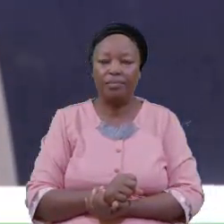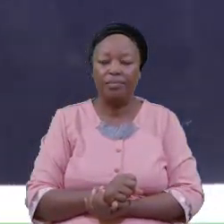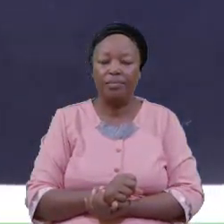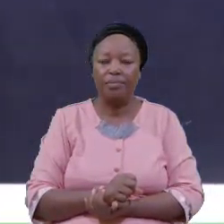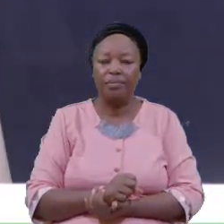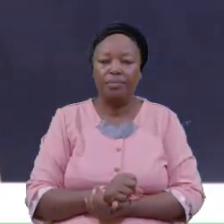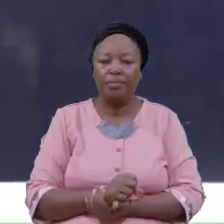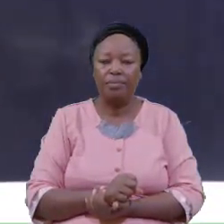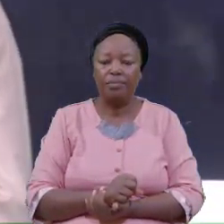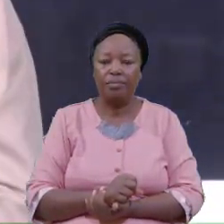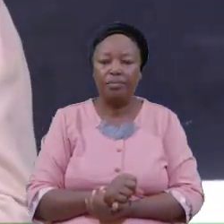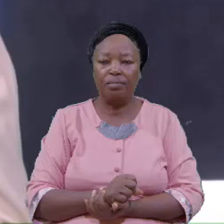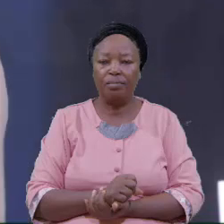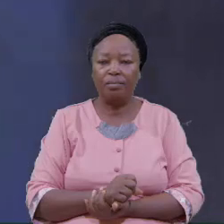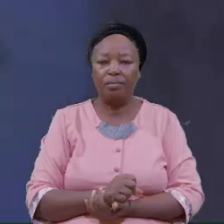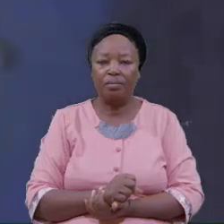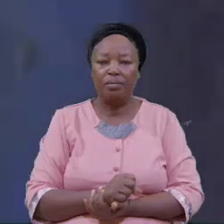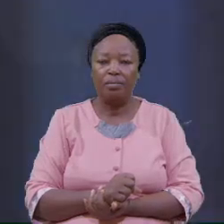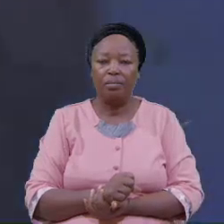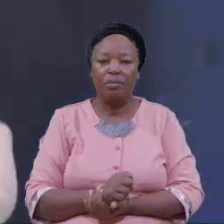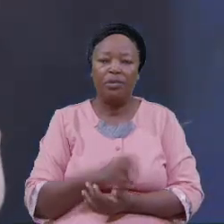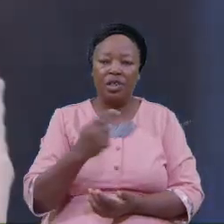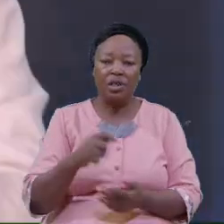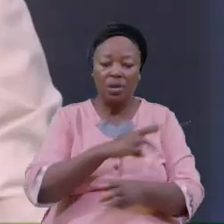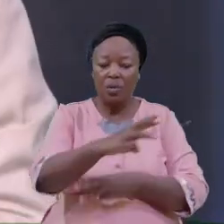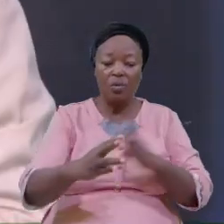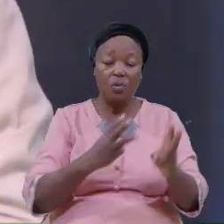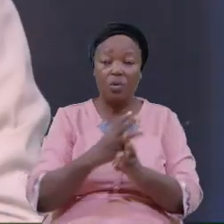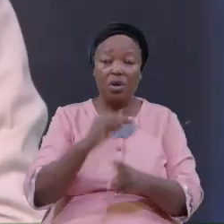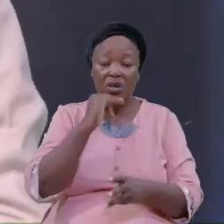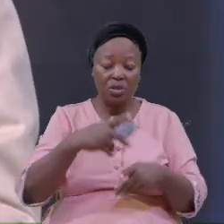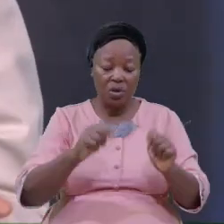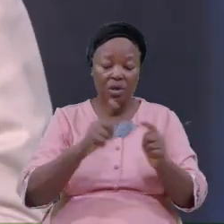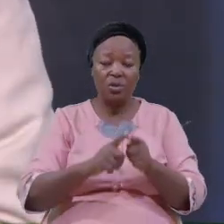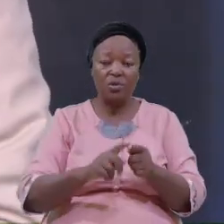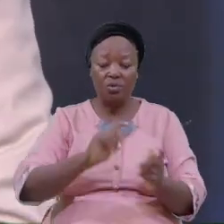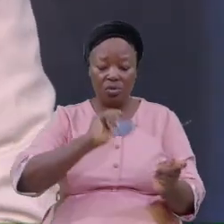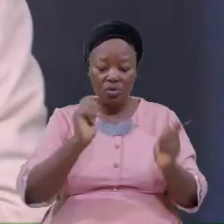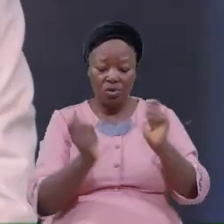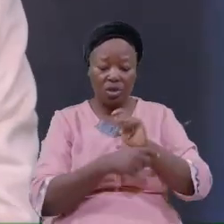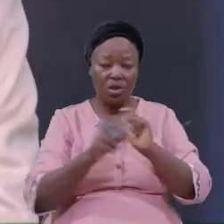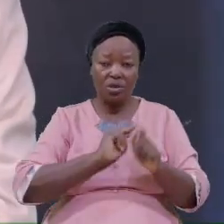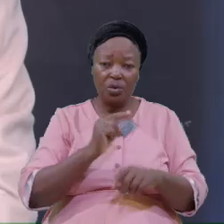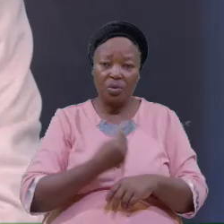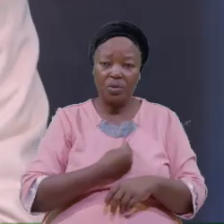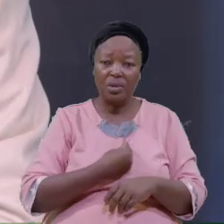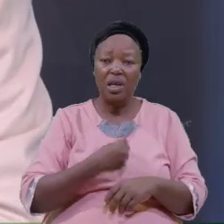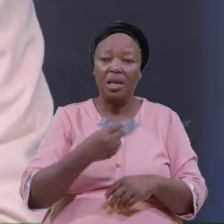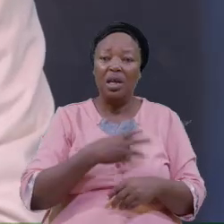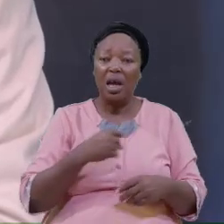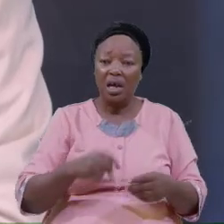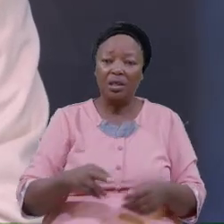The world is trying to change us and remodel us by what we see